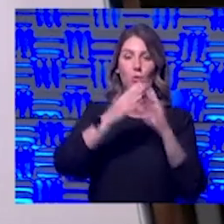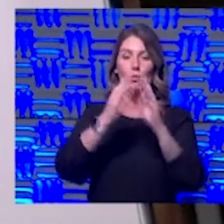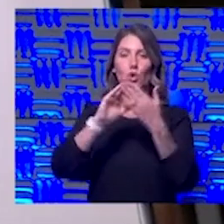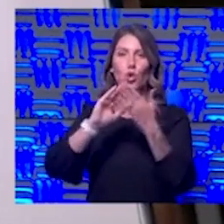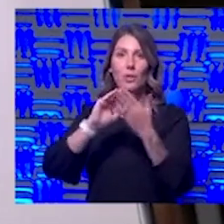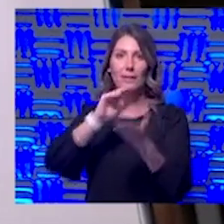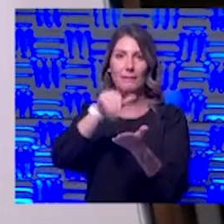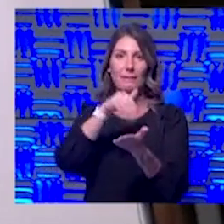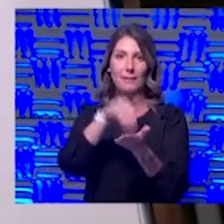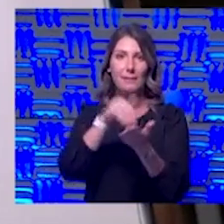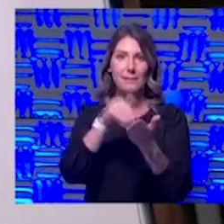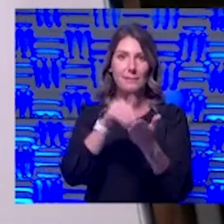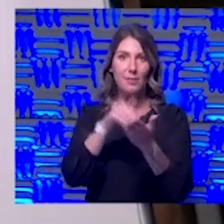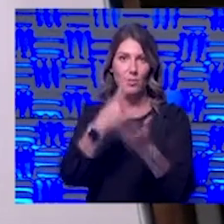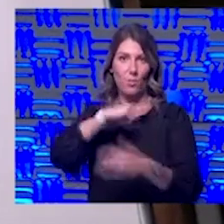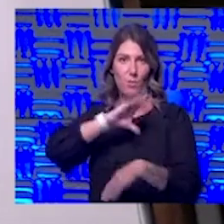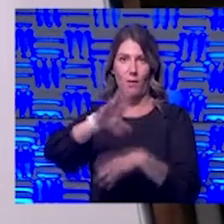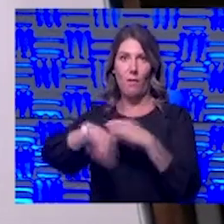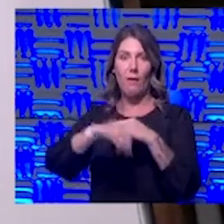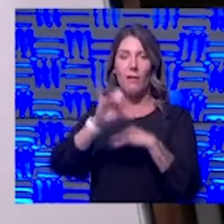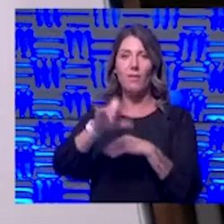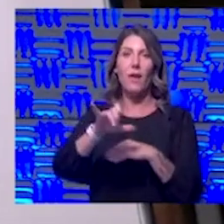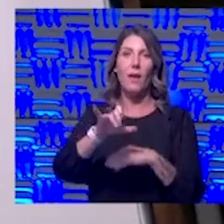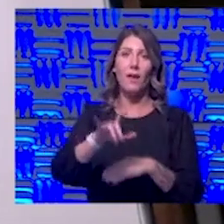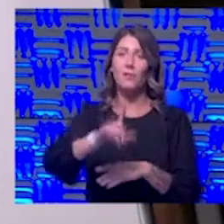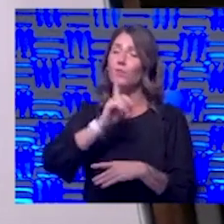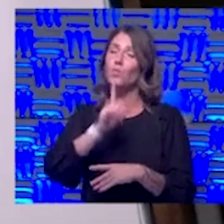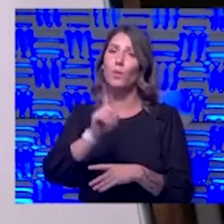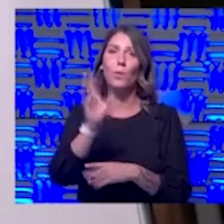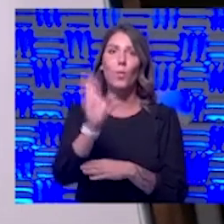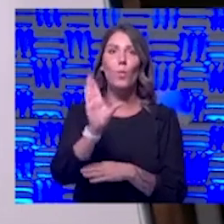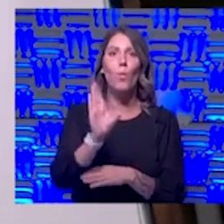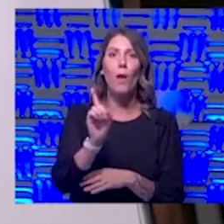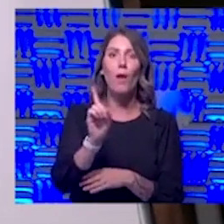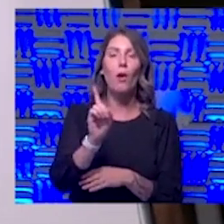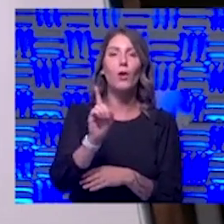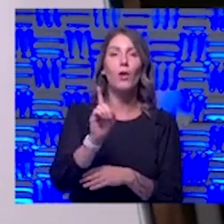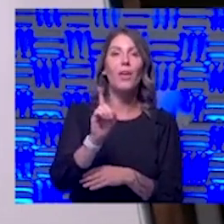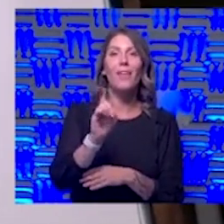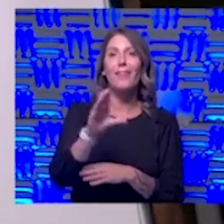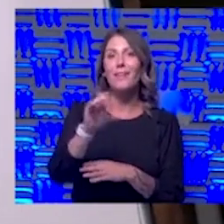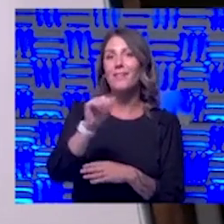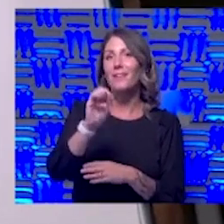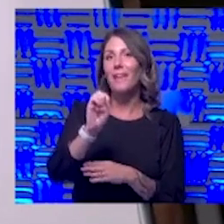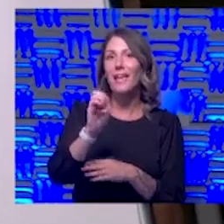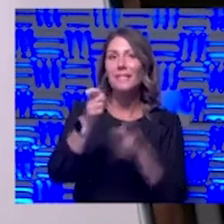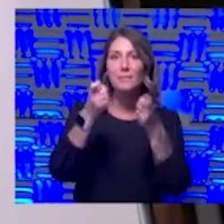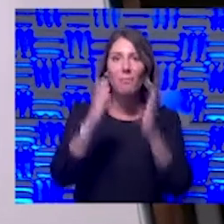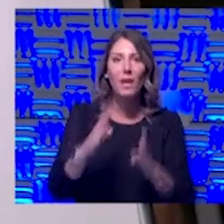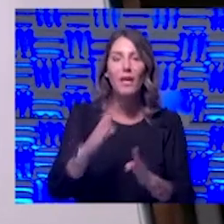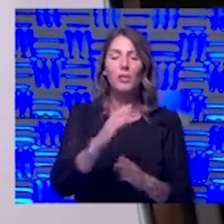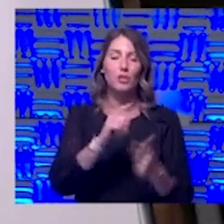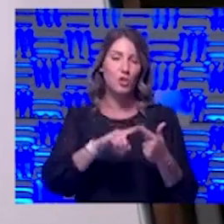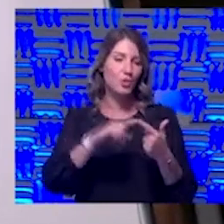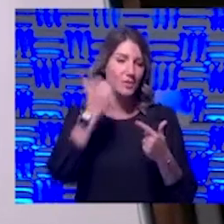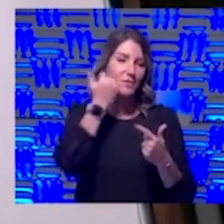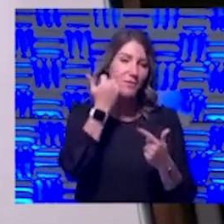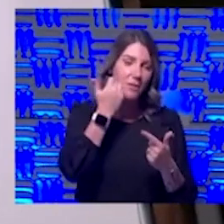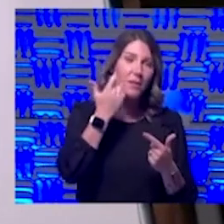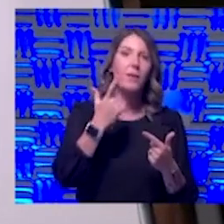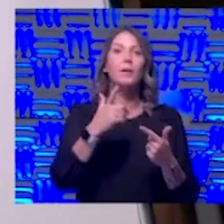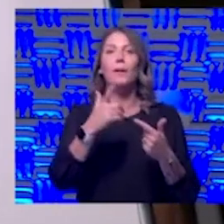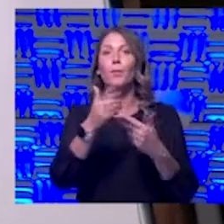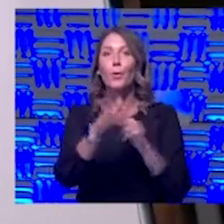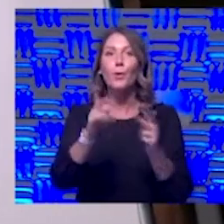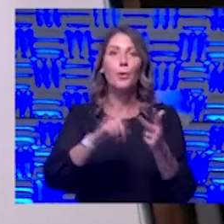at the heart of what we do down there because that's where our case manager offices are. That's where our dental exam room, the medical exam room that